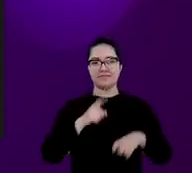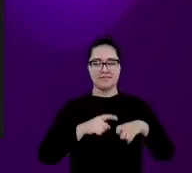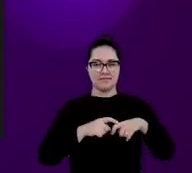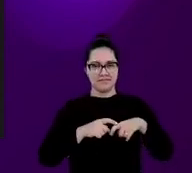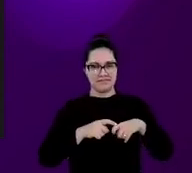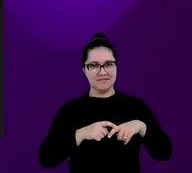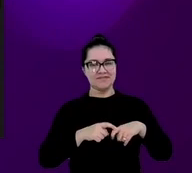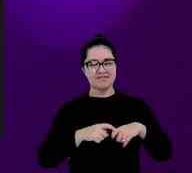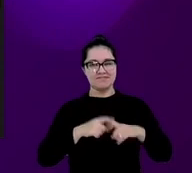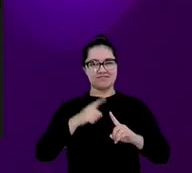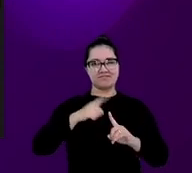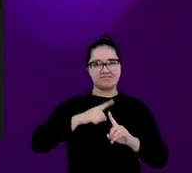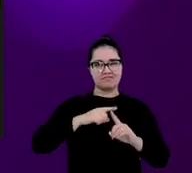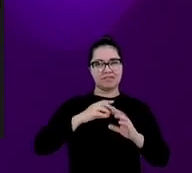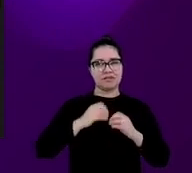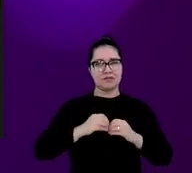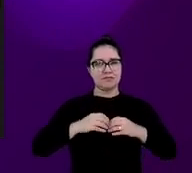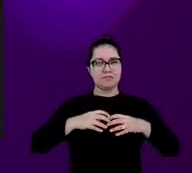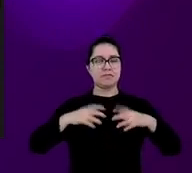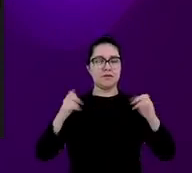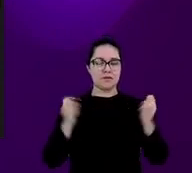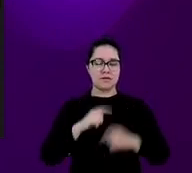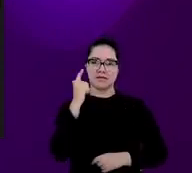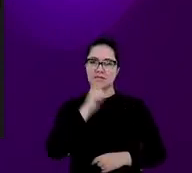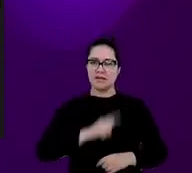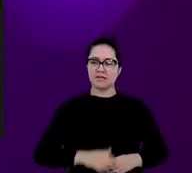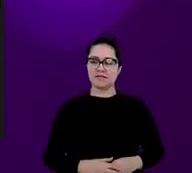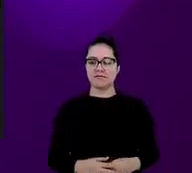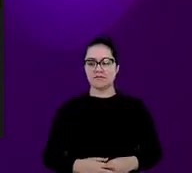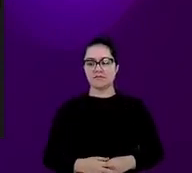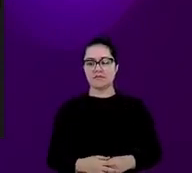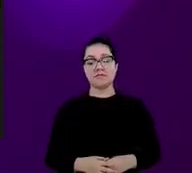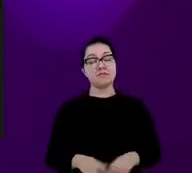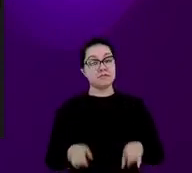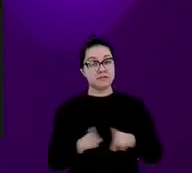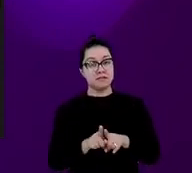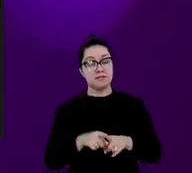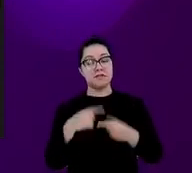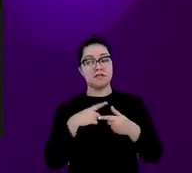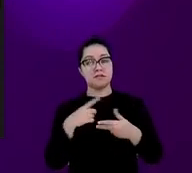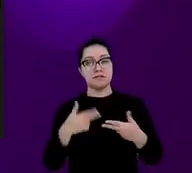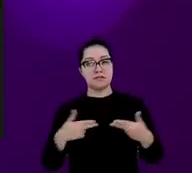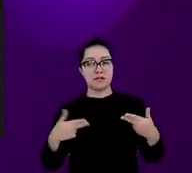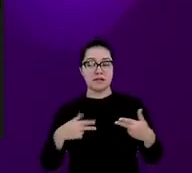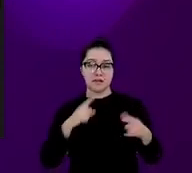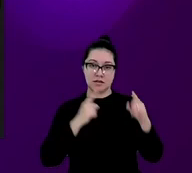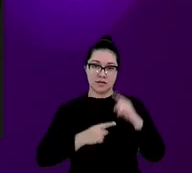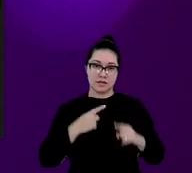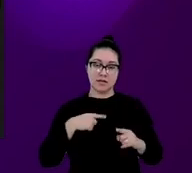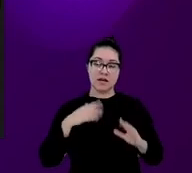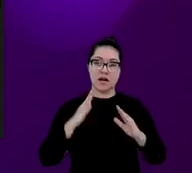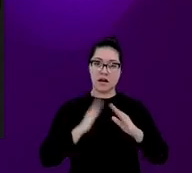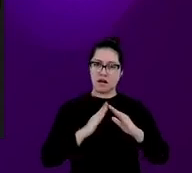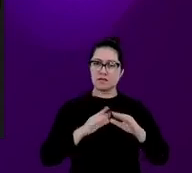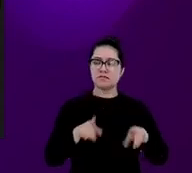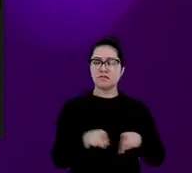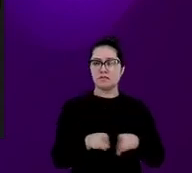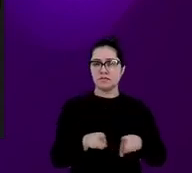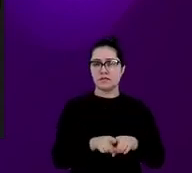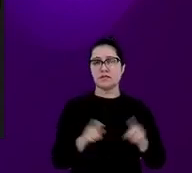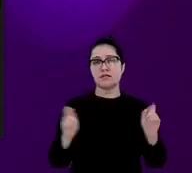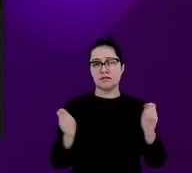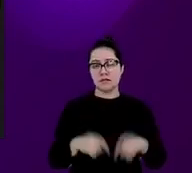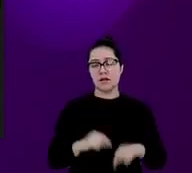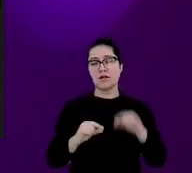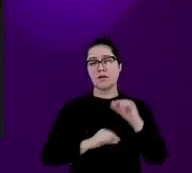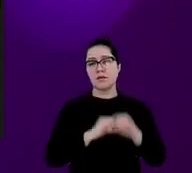So yours is a home use device. The patients wear it at home according to the